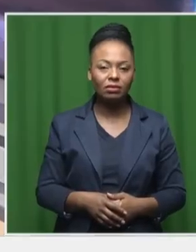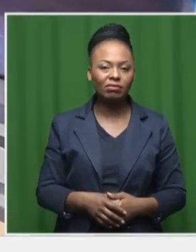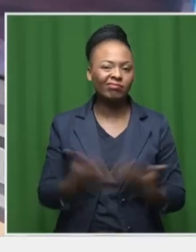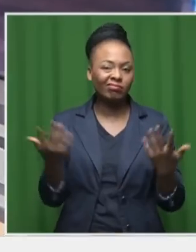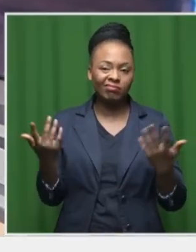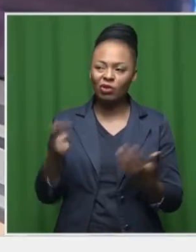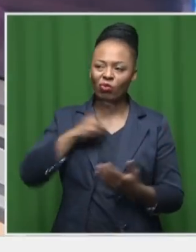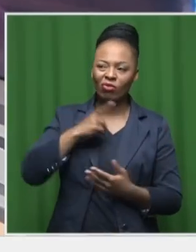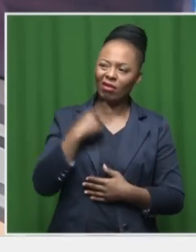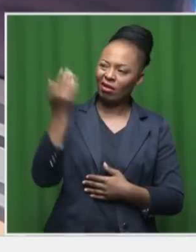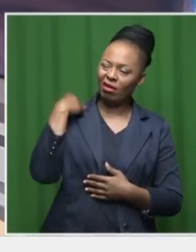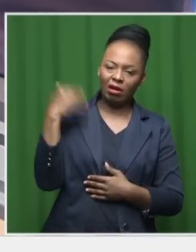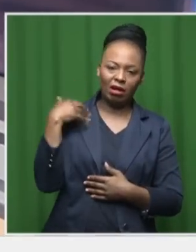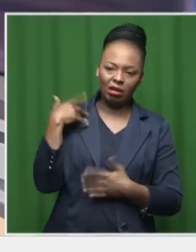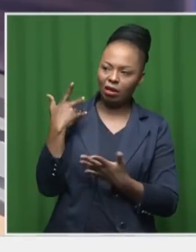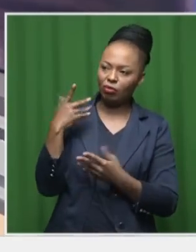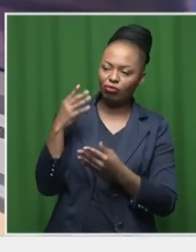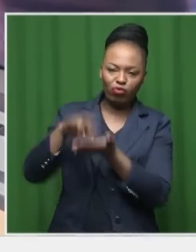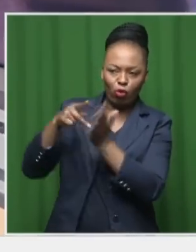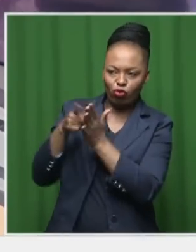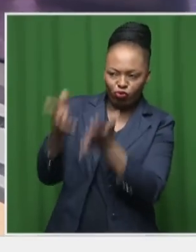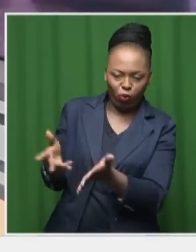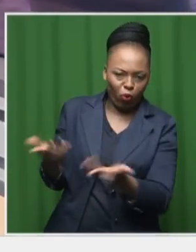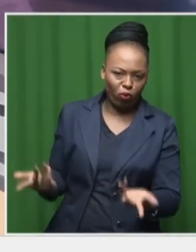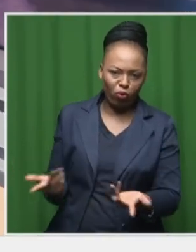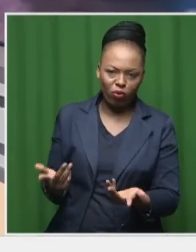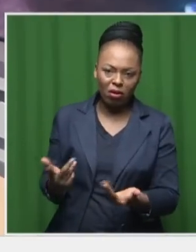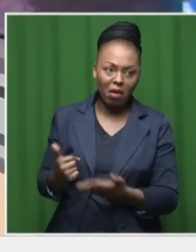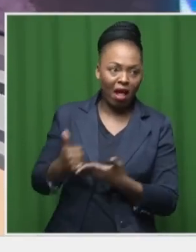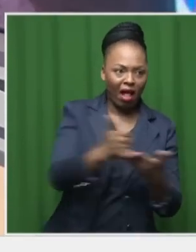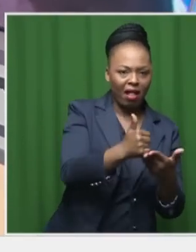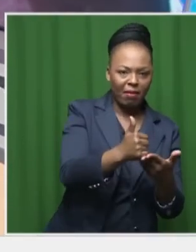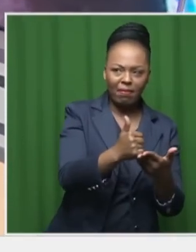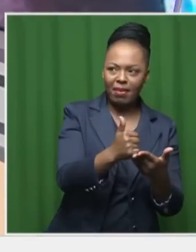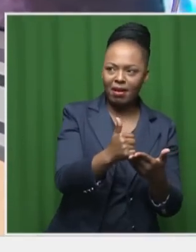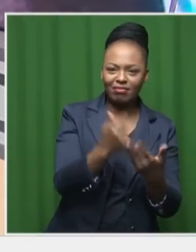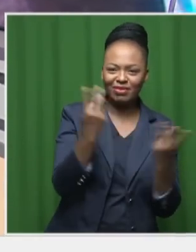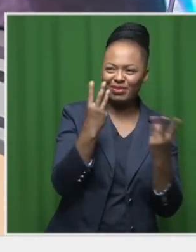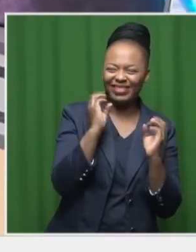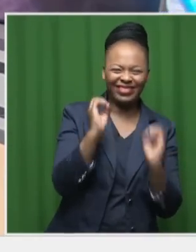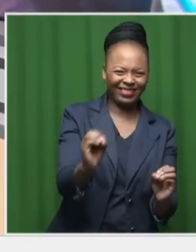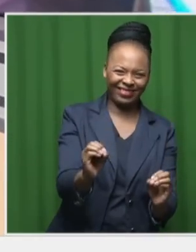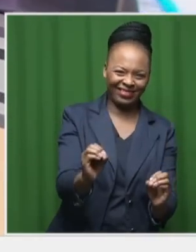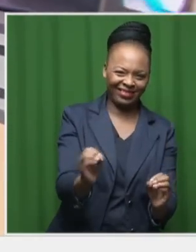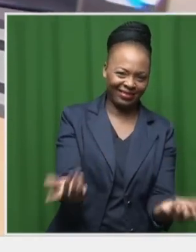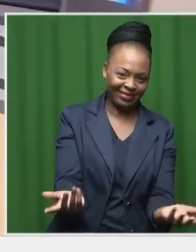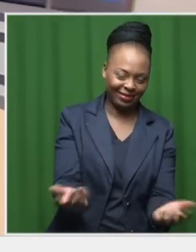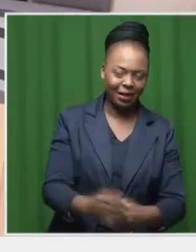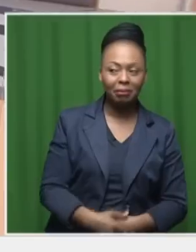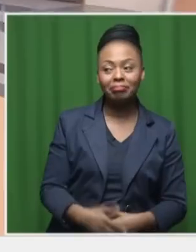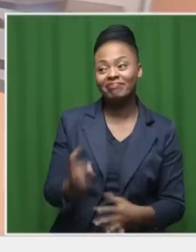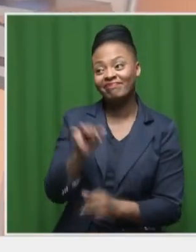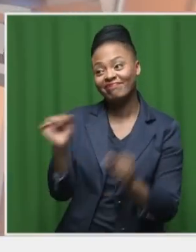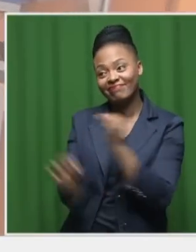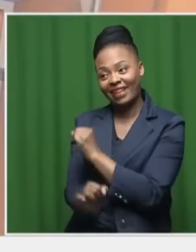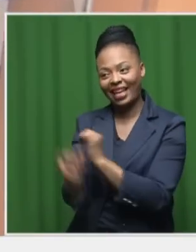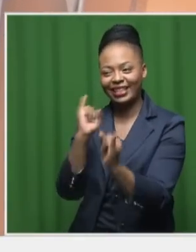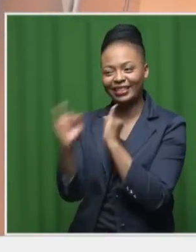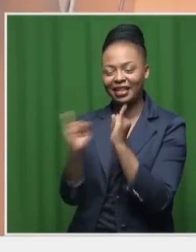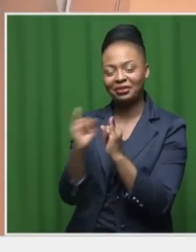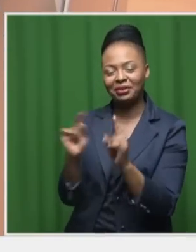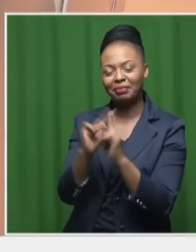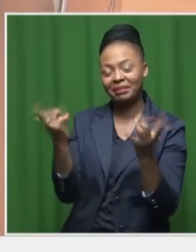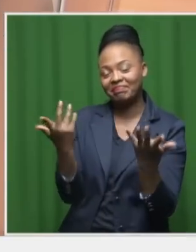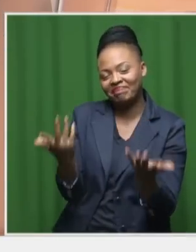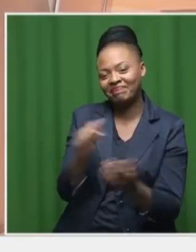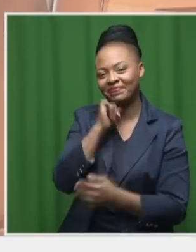they are not meant to do so. I don't want to wrap it, but I have to. I've been told I've got to wrap the interview, but that's the note we leave it on here this